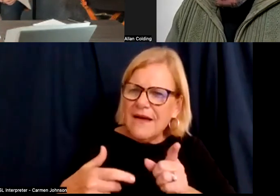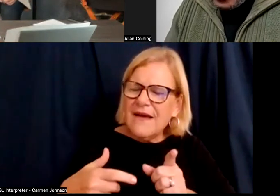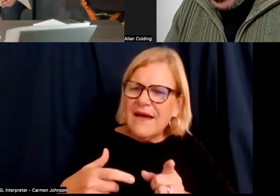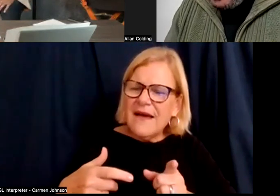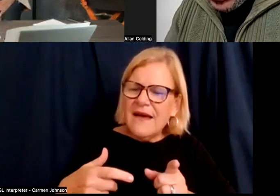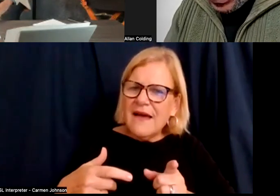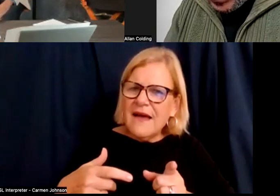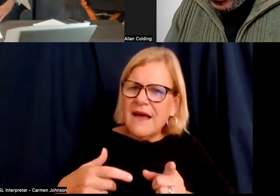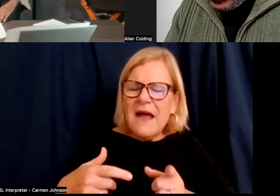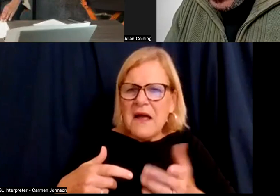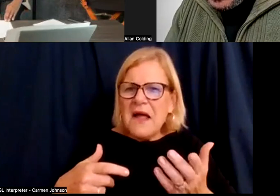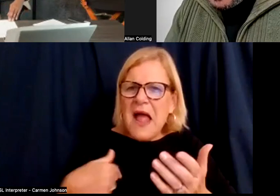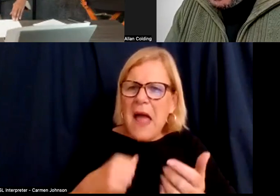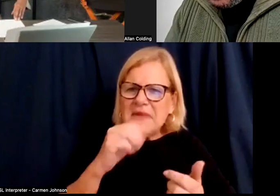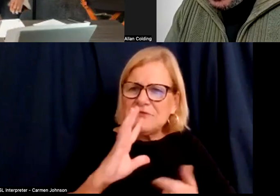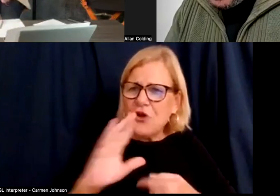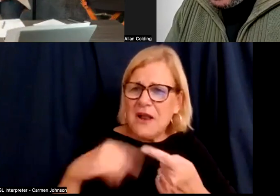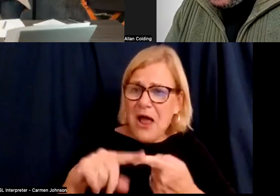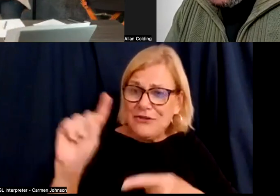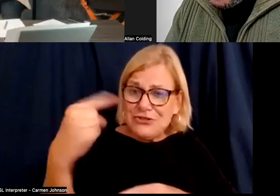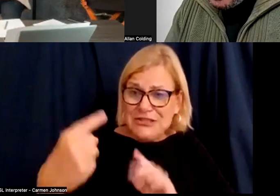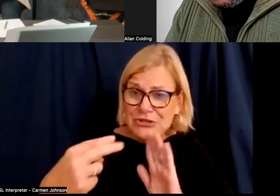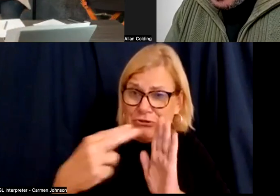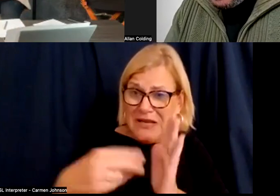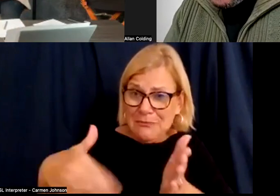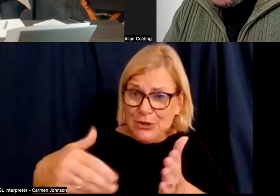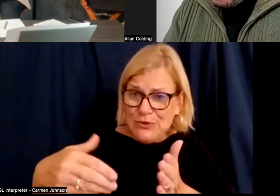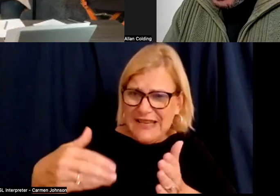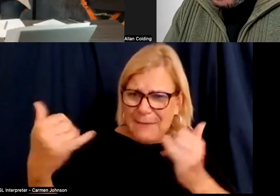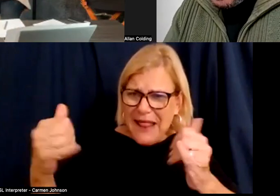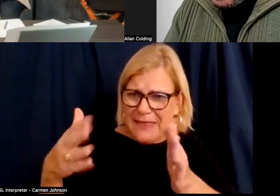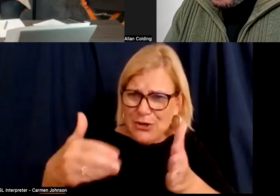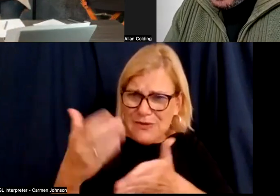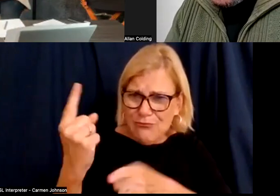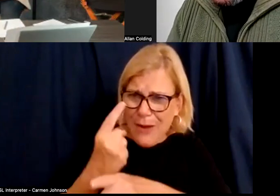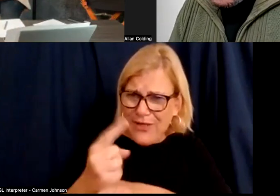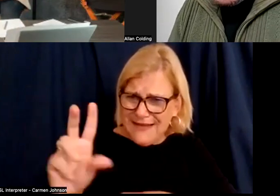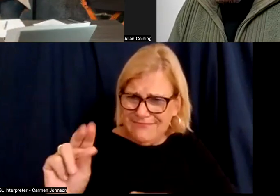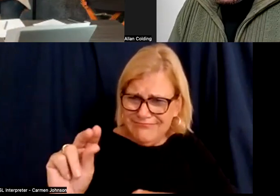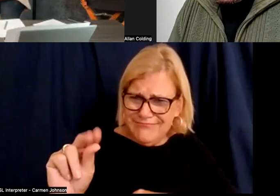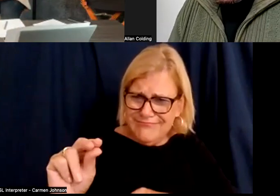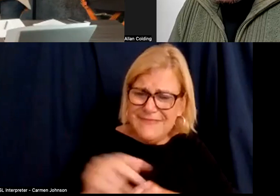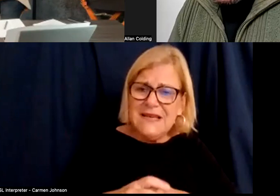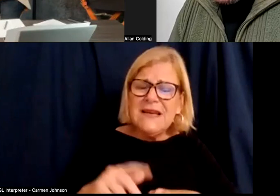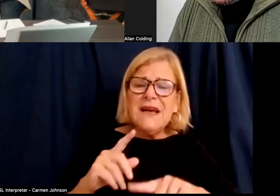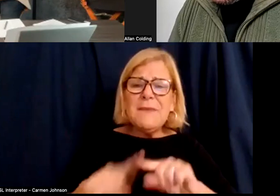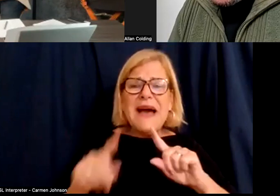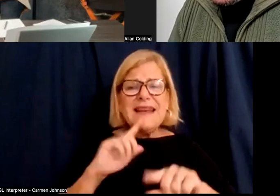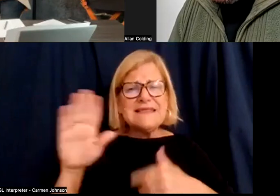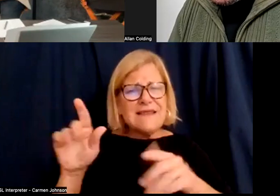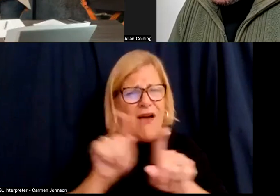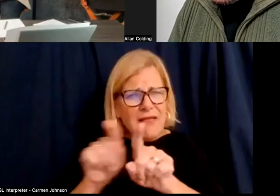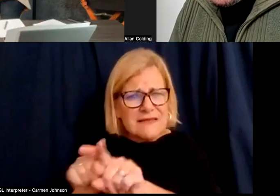make what I mean. I'm not talking about just reading the music and playing the music properly. Okay, but it's